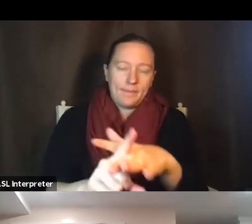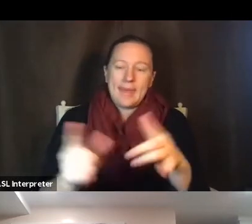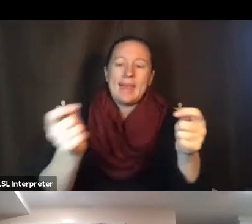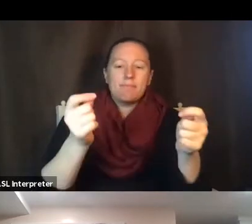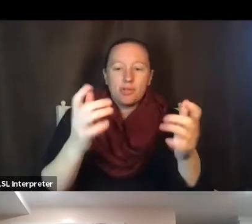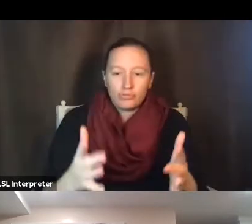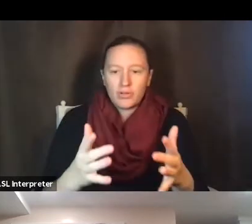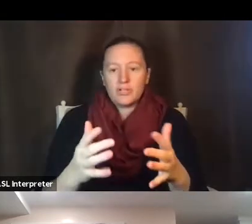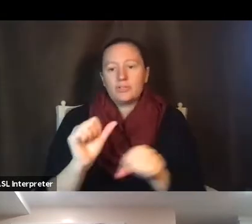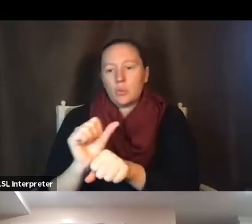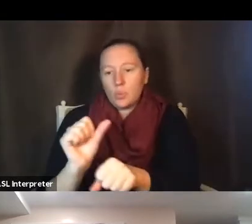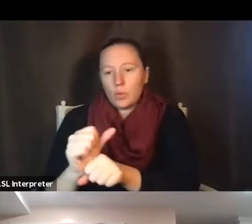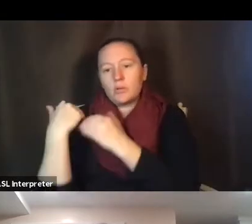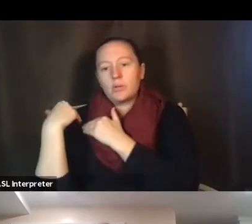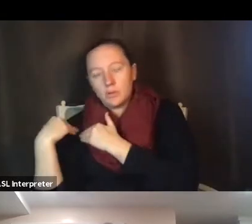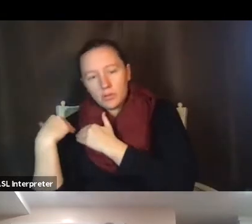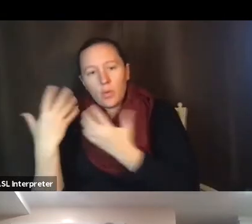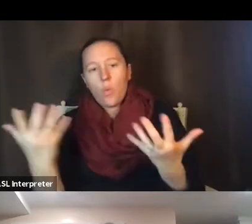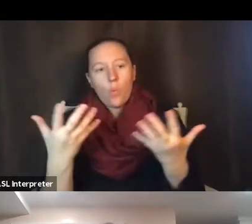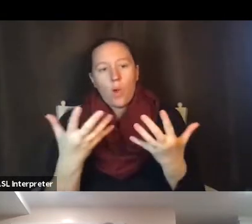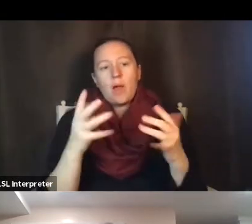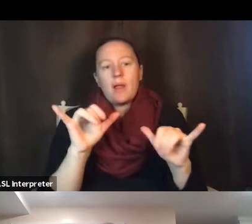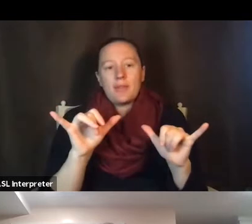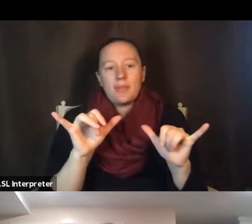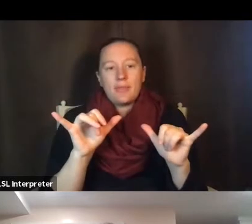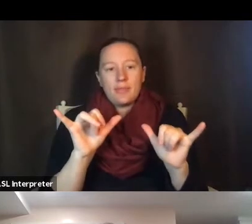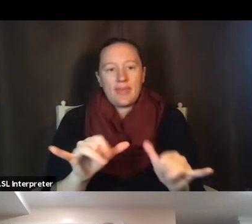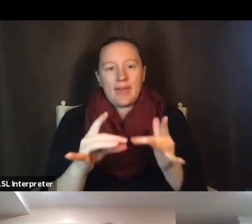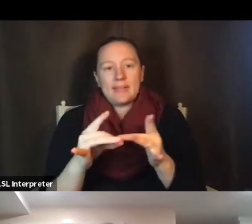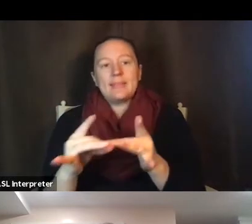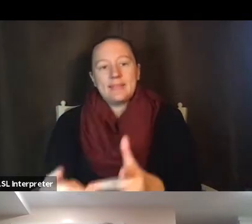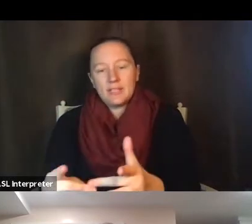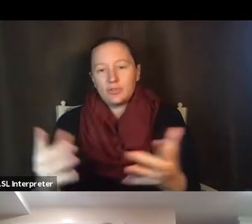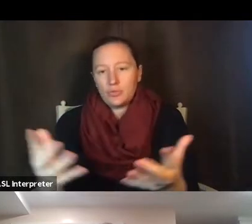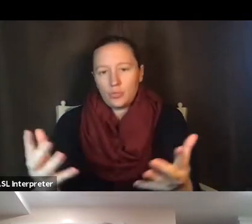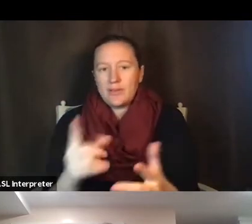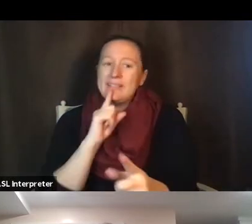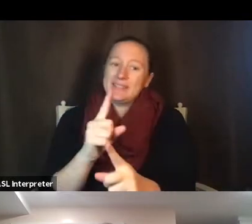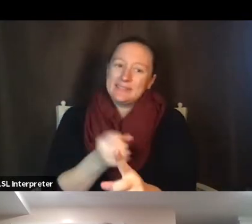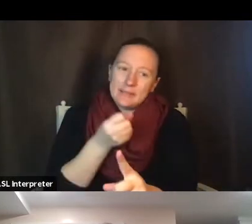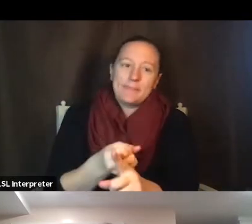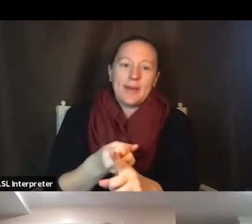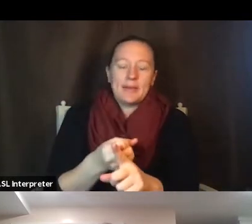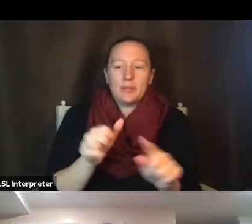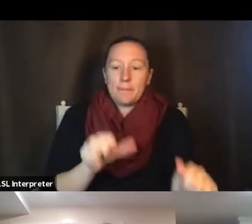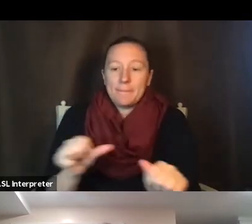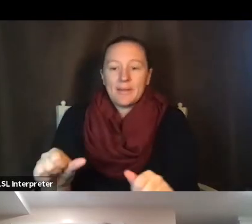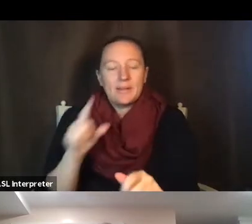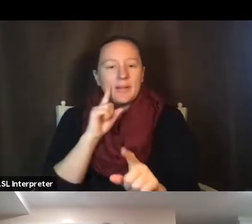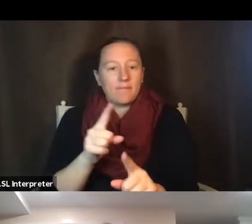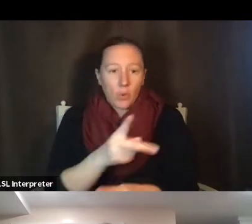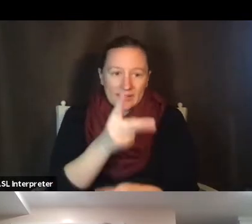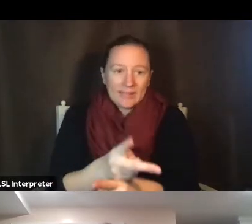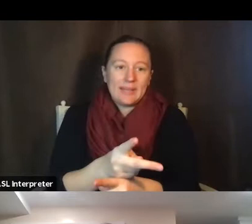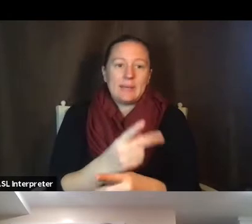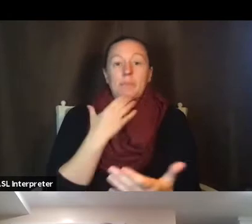state and what that administrative burden leads to. So it's really impacting the ability to retain